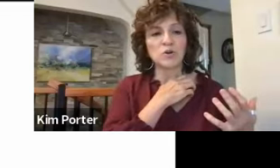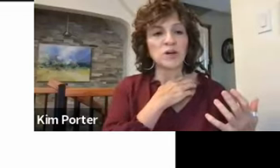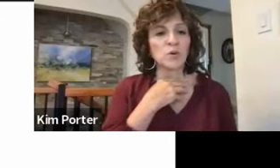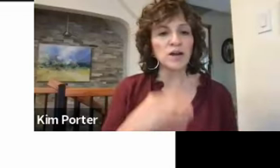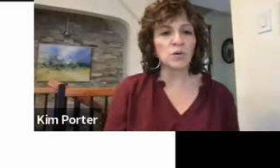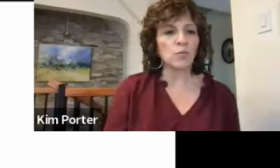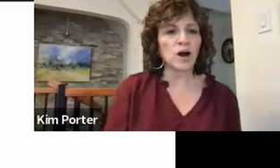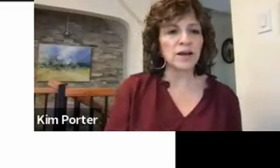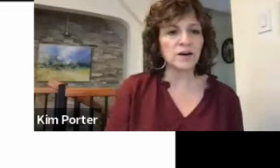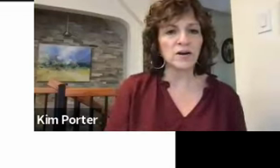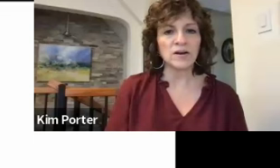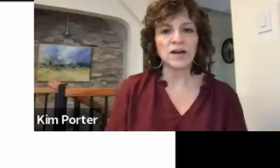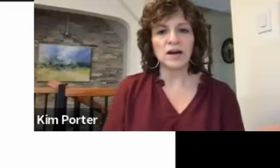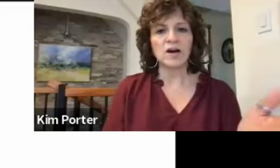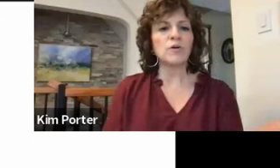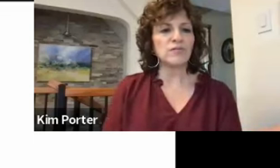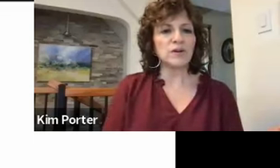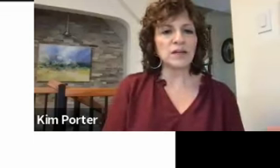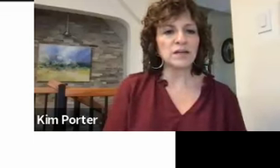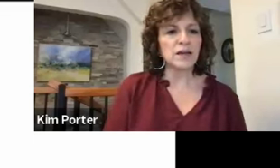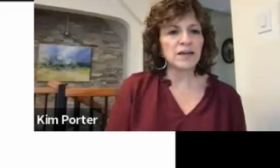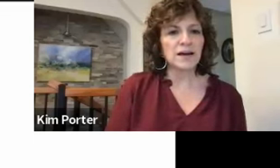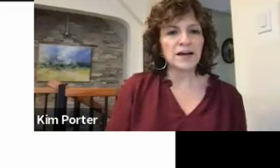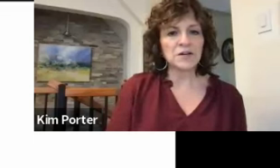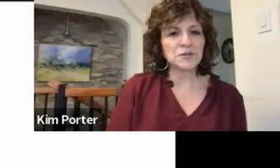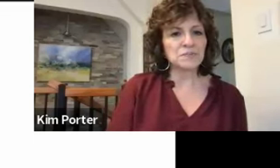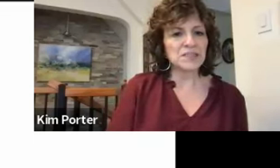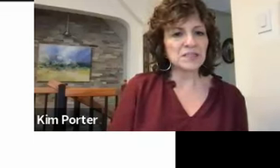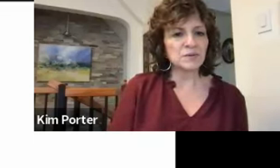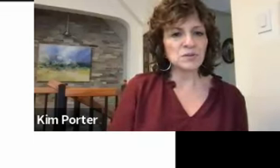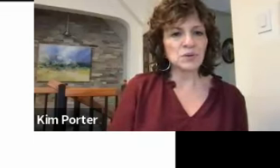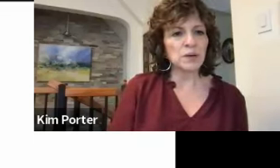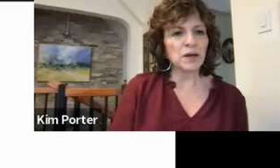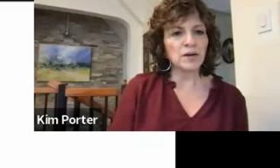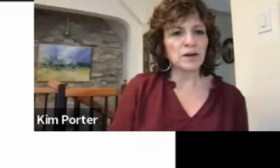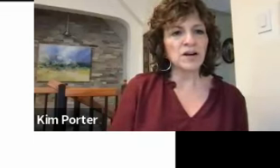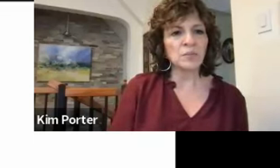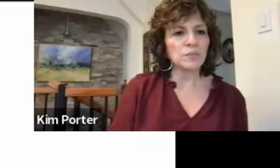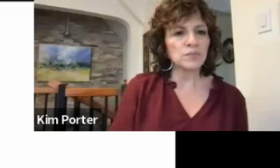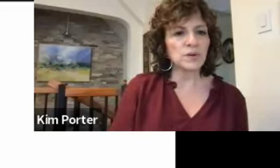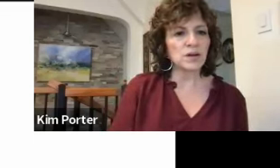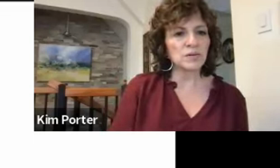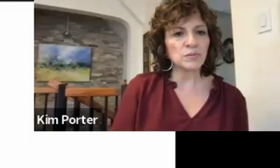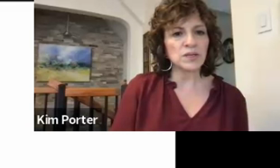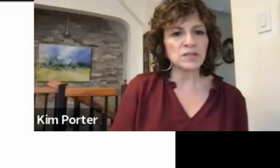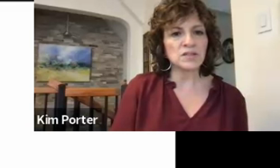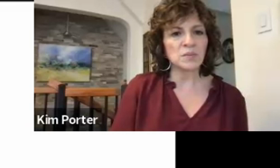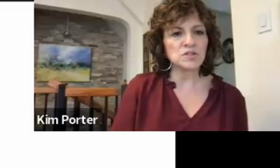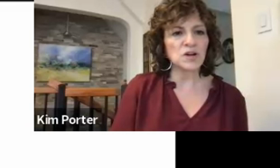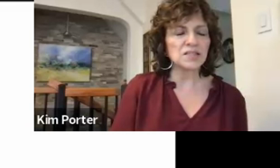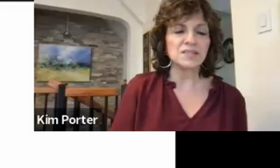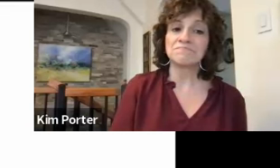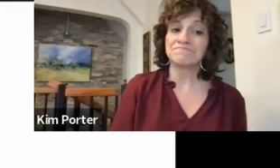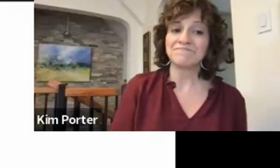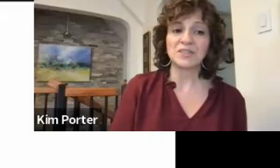talking medical marijuana. Why are, if you can, let's see, where's the one about how come weed